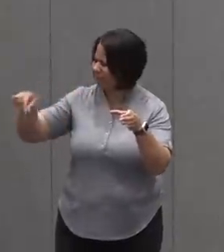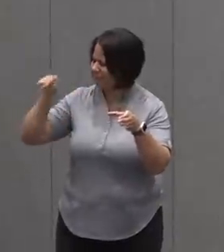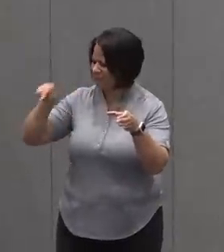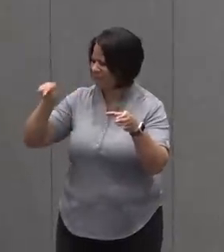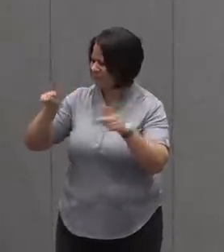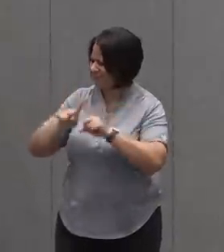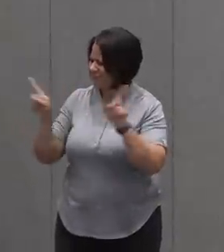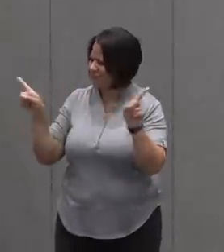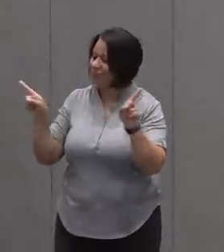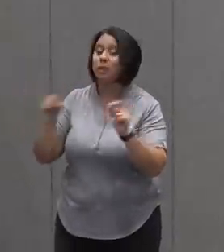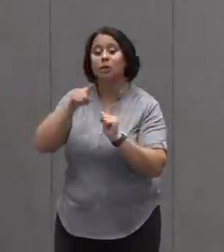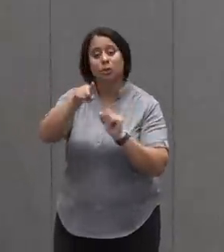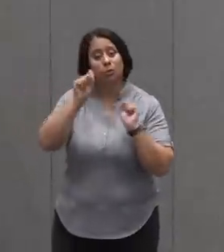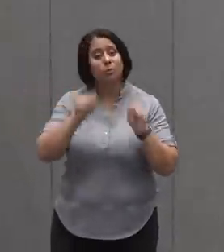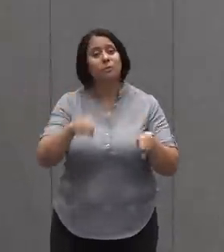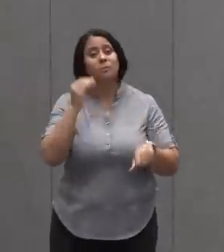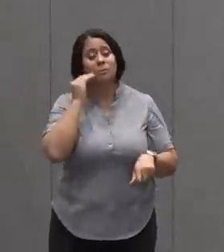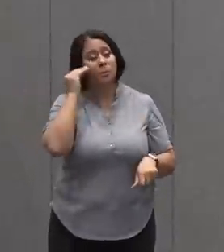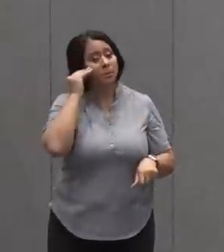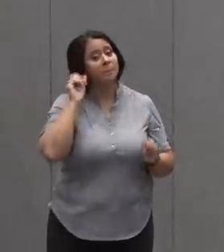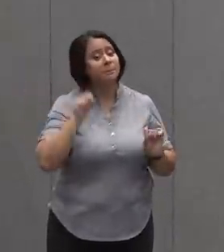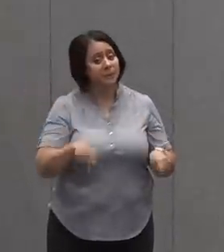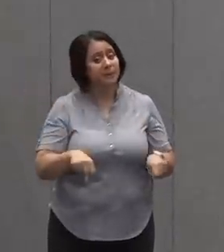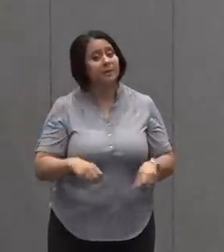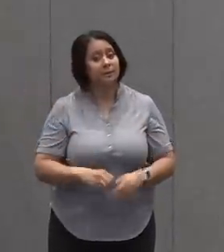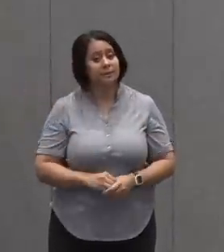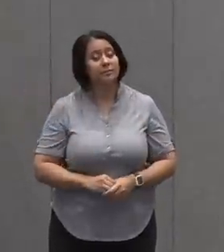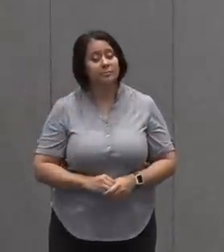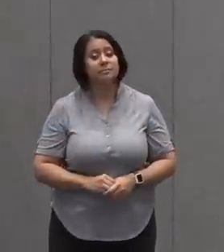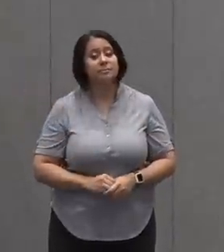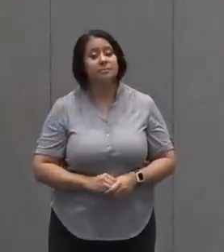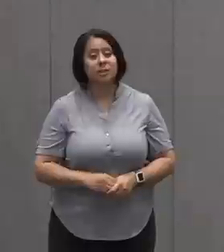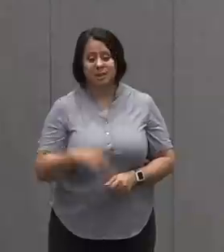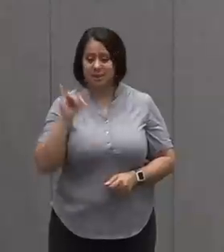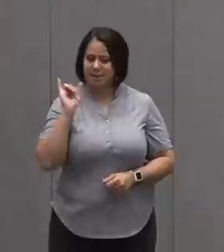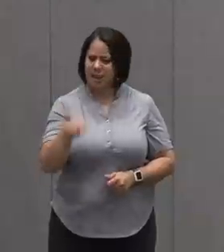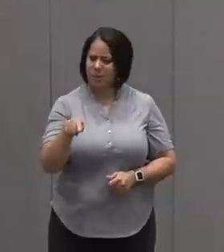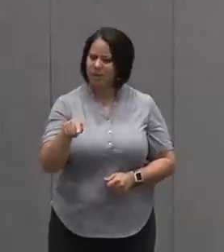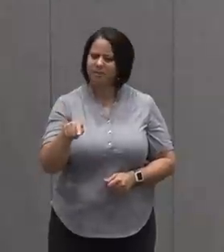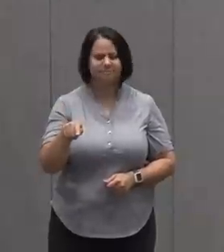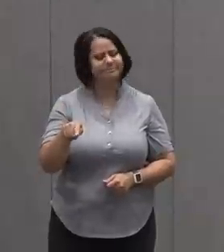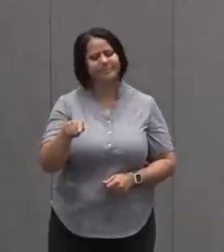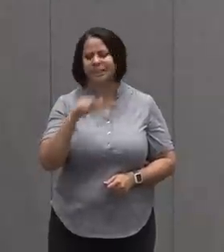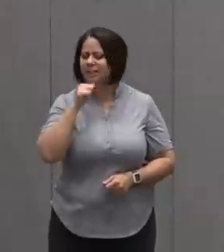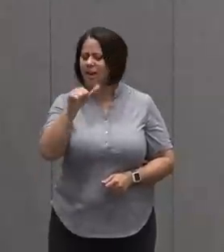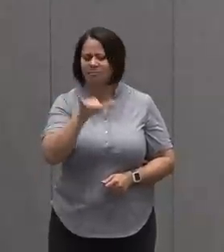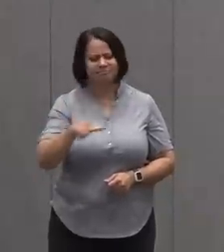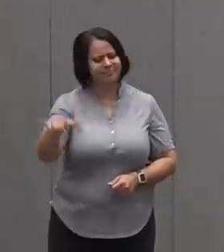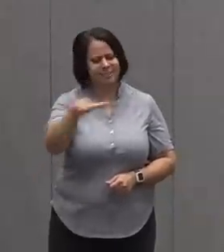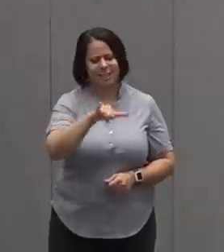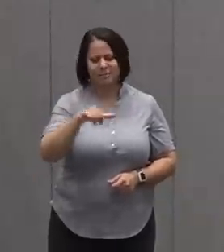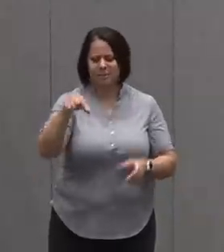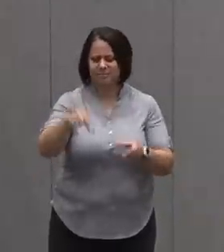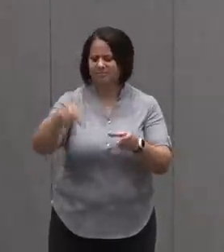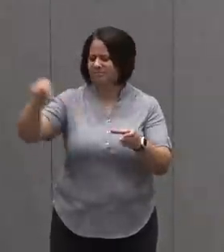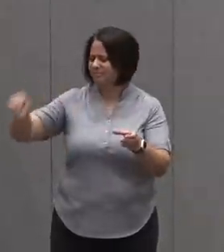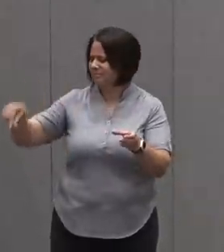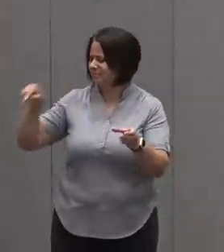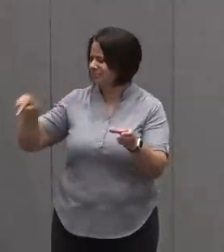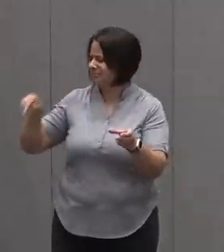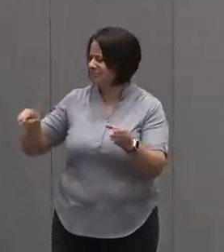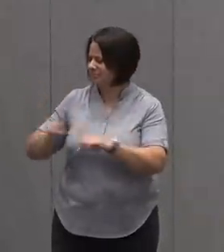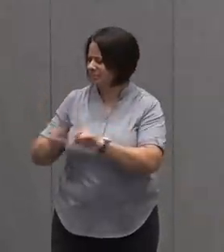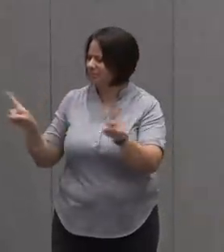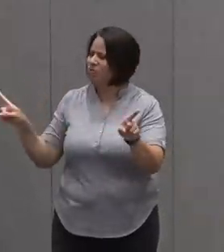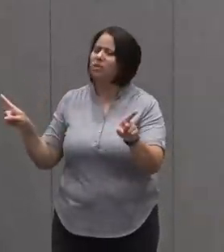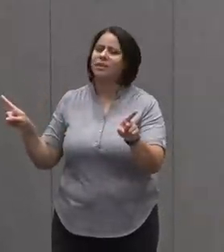items around your house, anything that you can find, and you could say, that thing's not like this, or that thing's not like that.